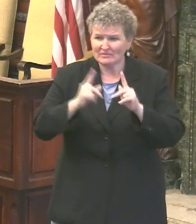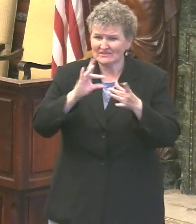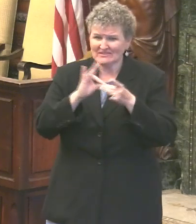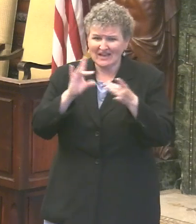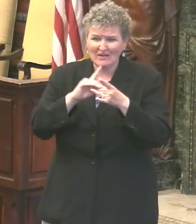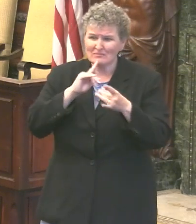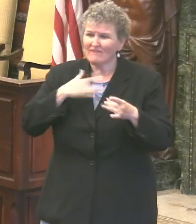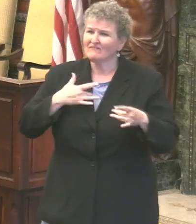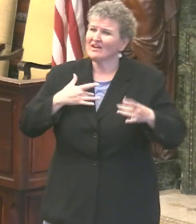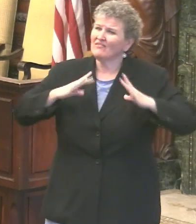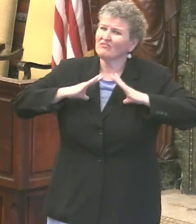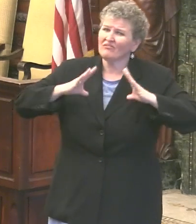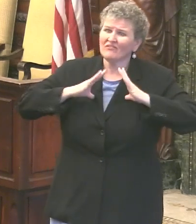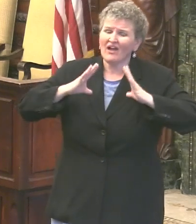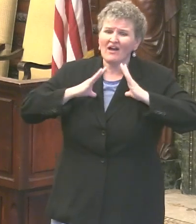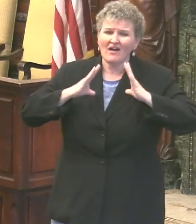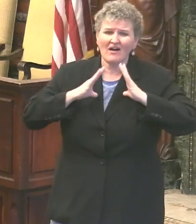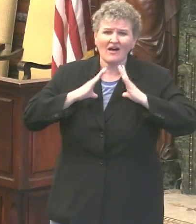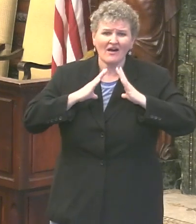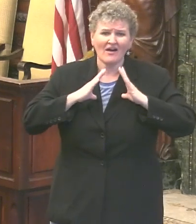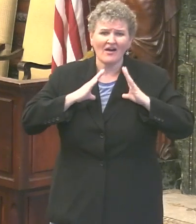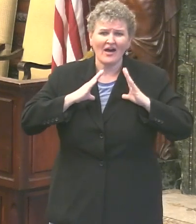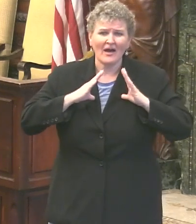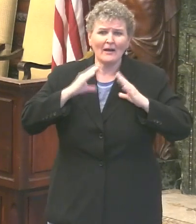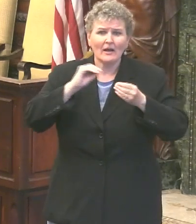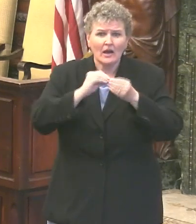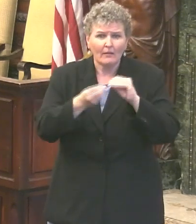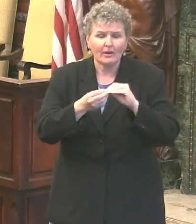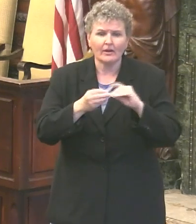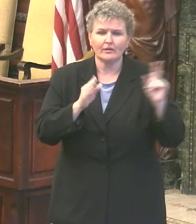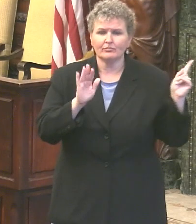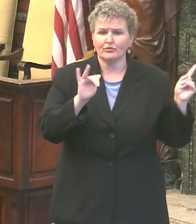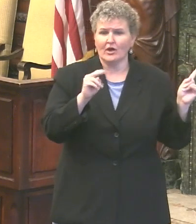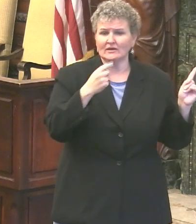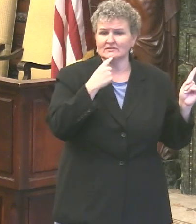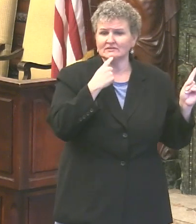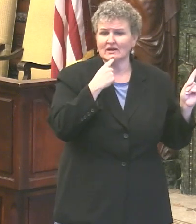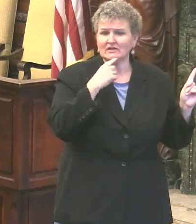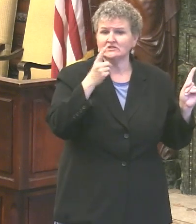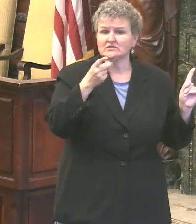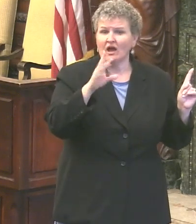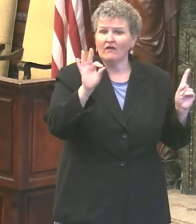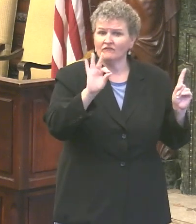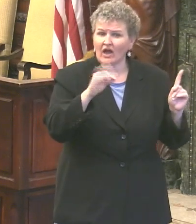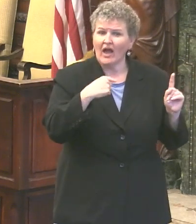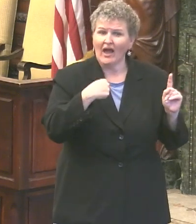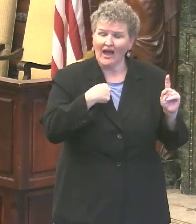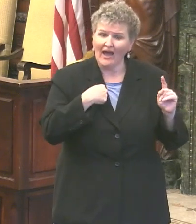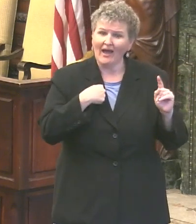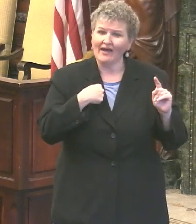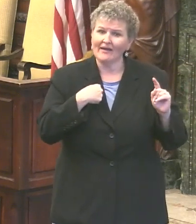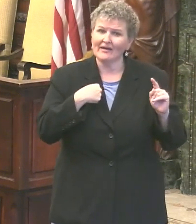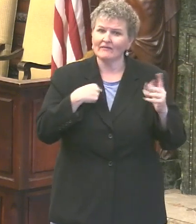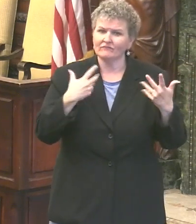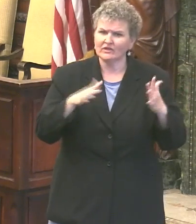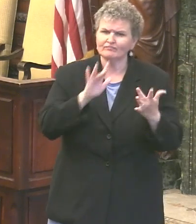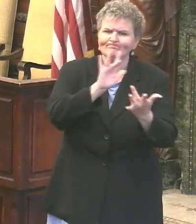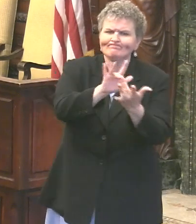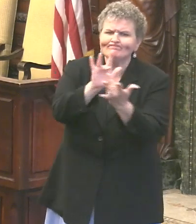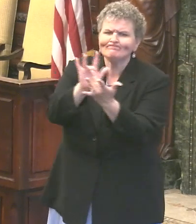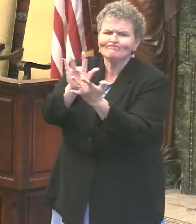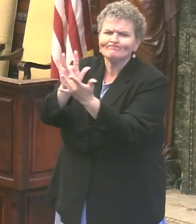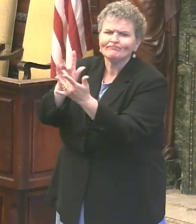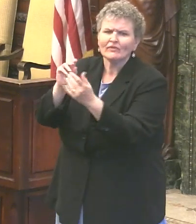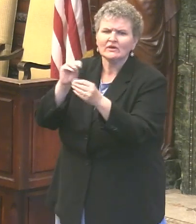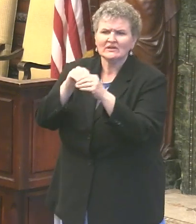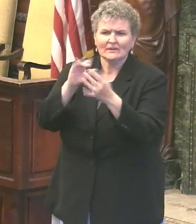accurate? I think it's accurate from the information that Dr. Farley and I have been relayed. We'll certainly circle back with the medical team at the